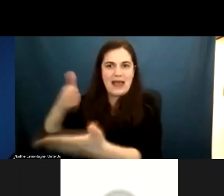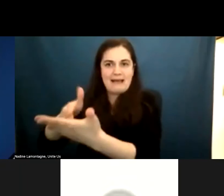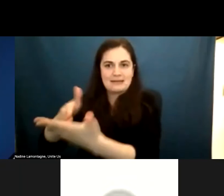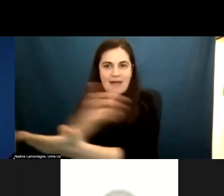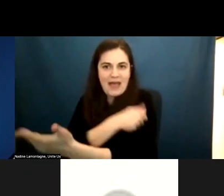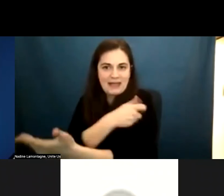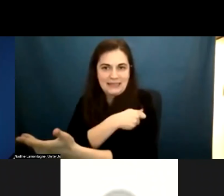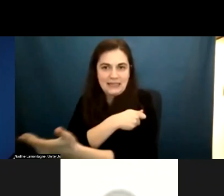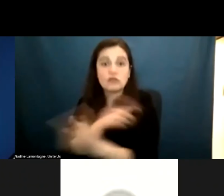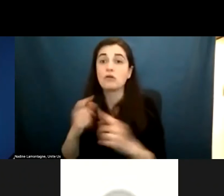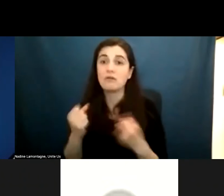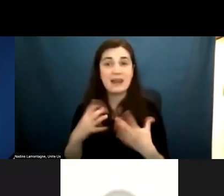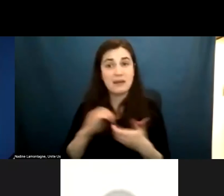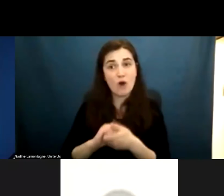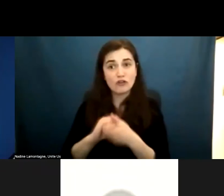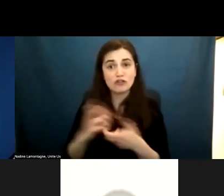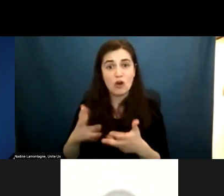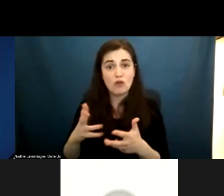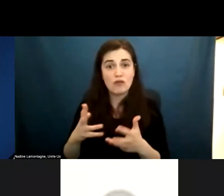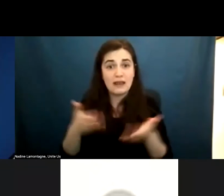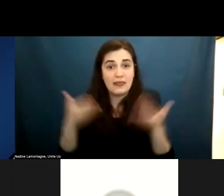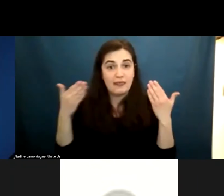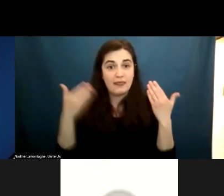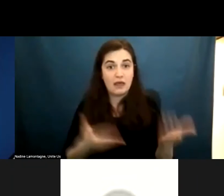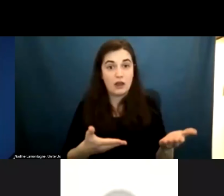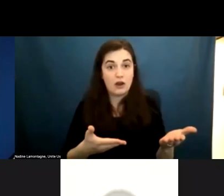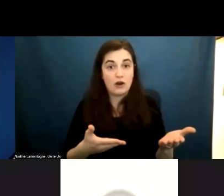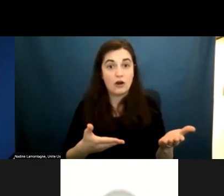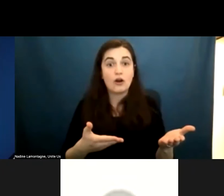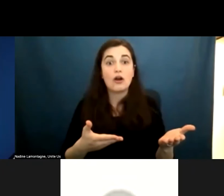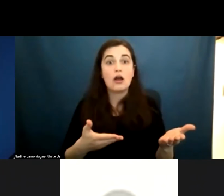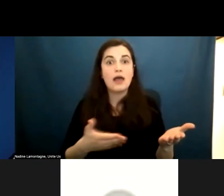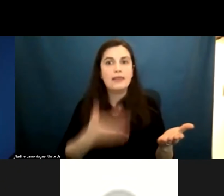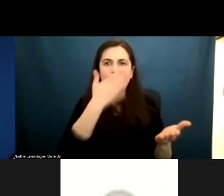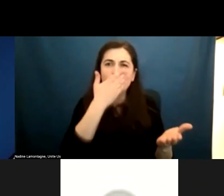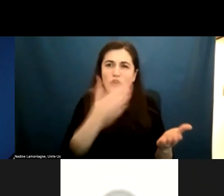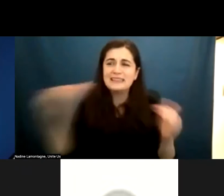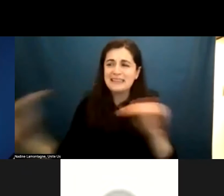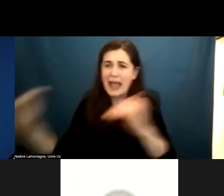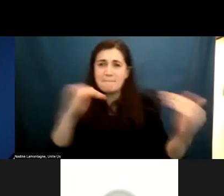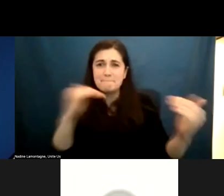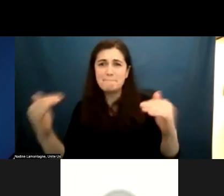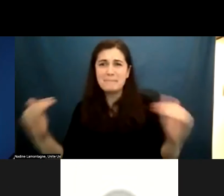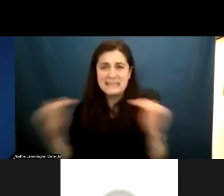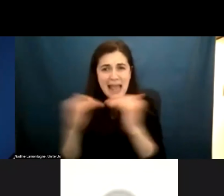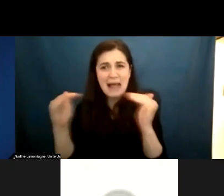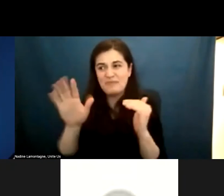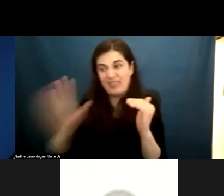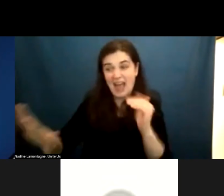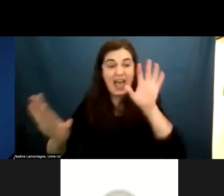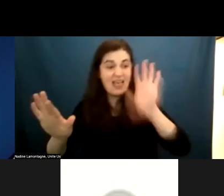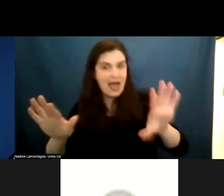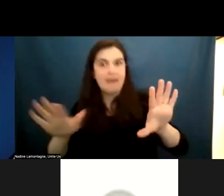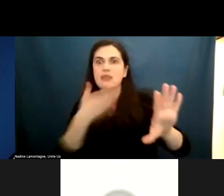partners in place in Arizona, and they really just needed us to come in and start building that parent piece of that to